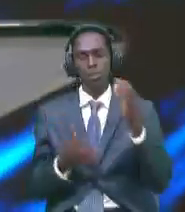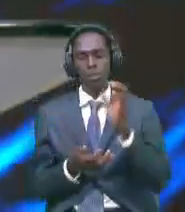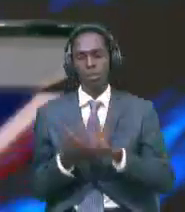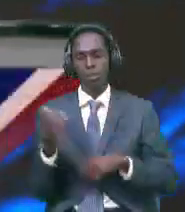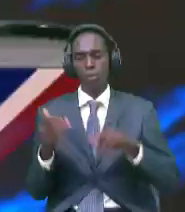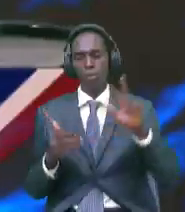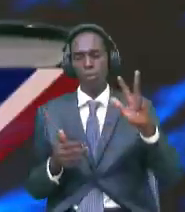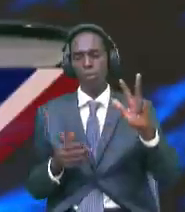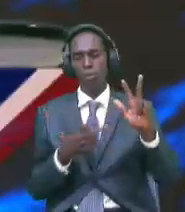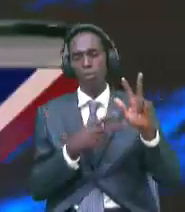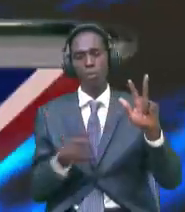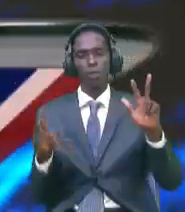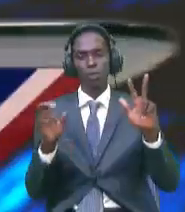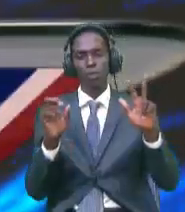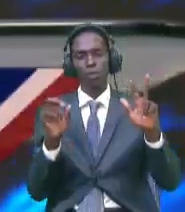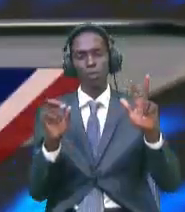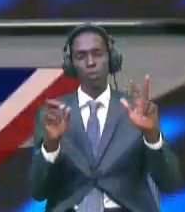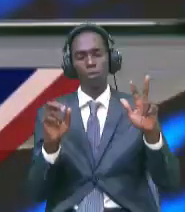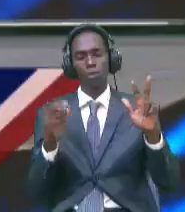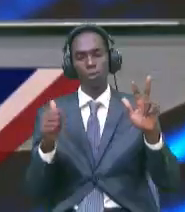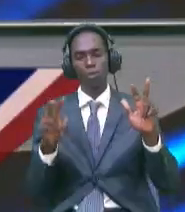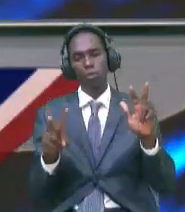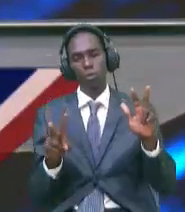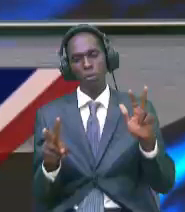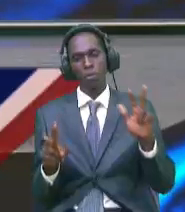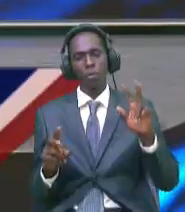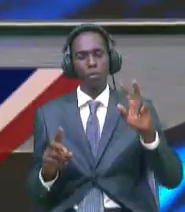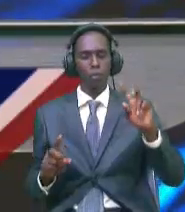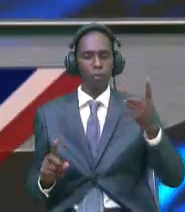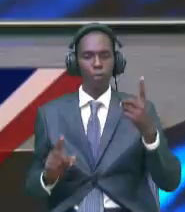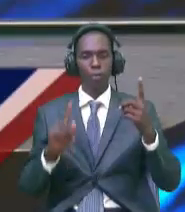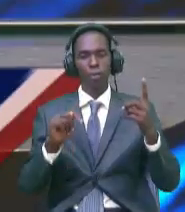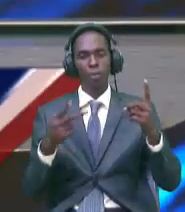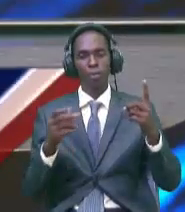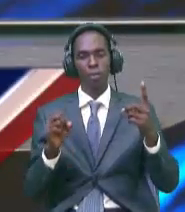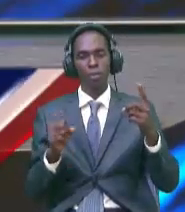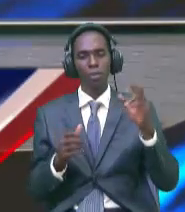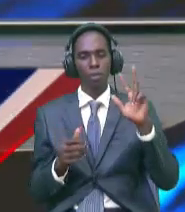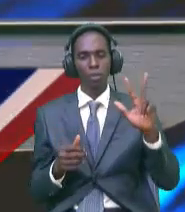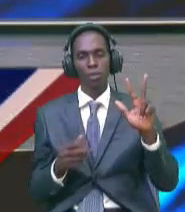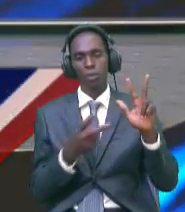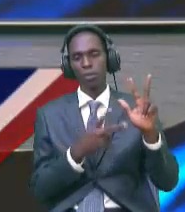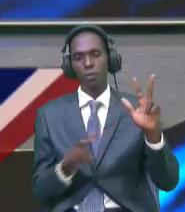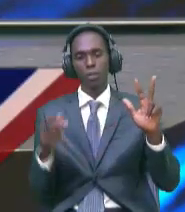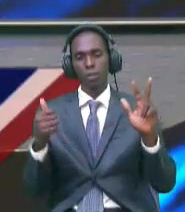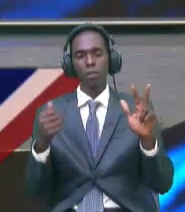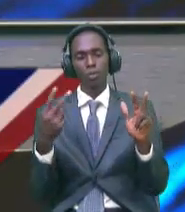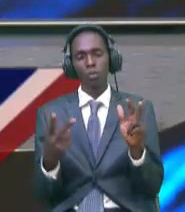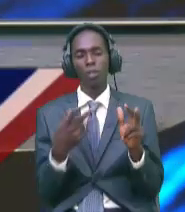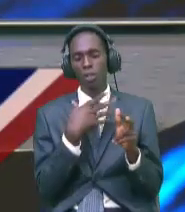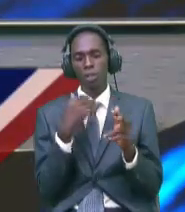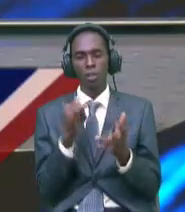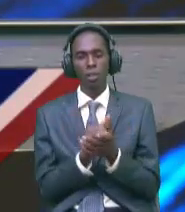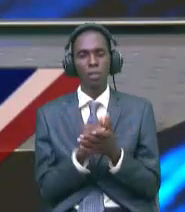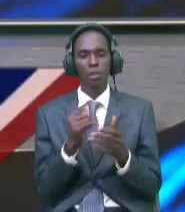3 verse 12, and the Lord make you increase and abound in love one